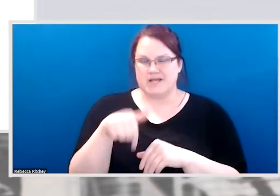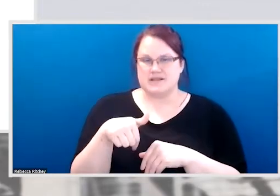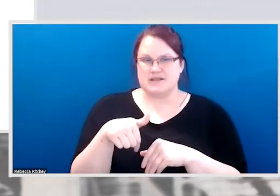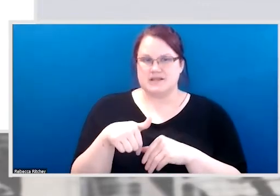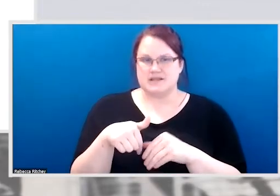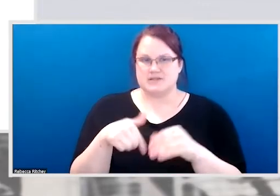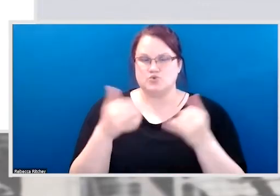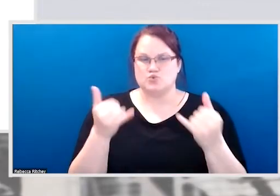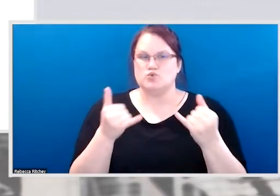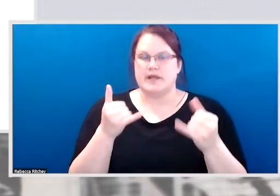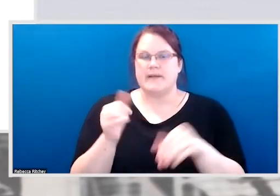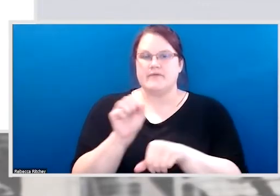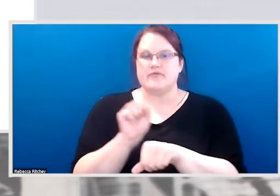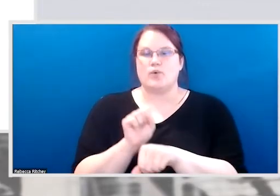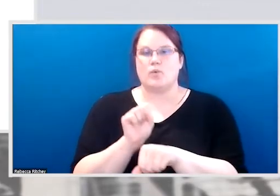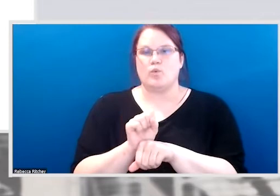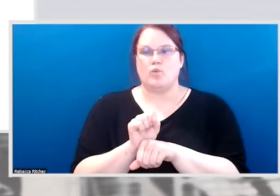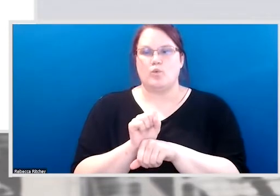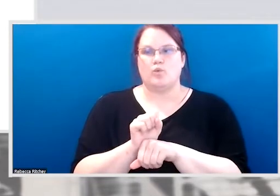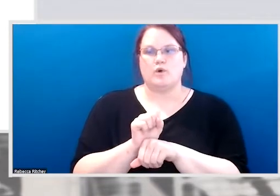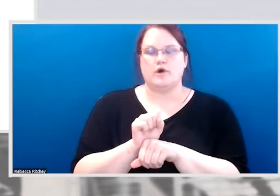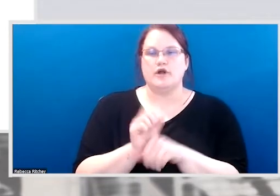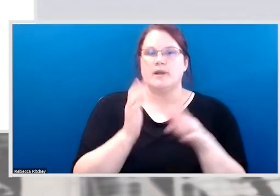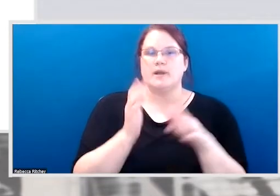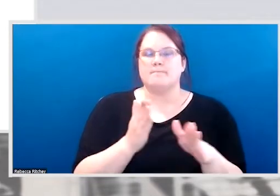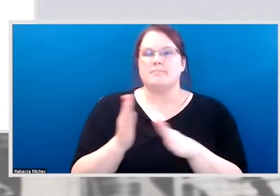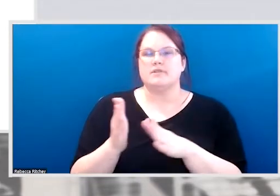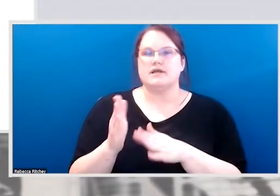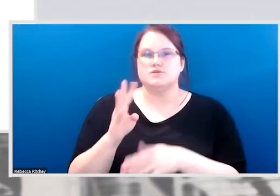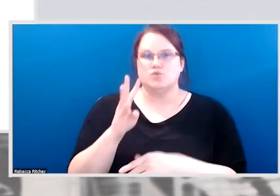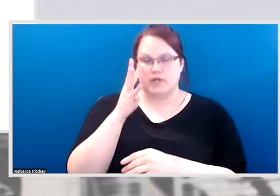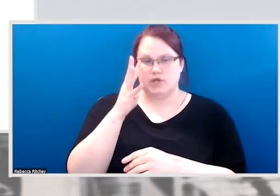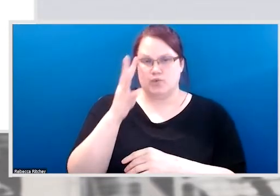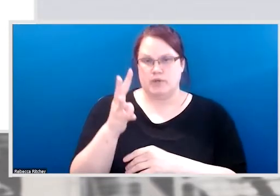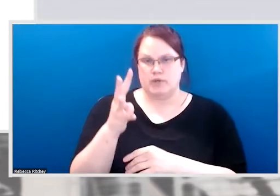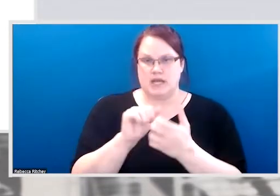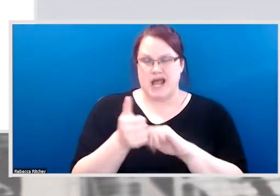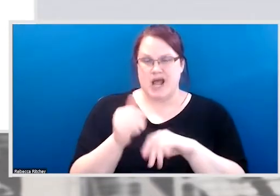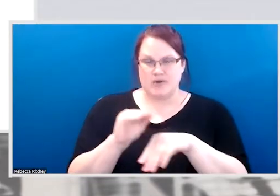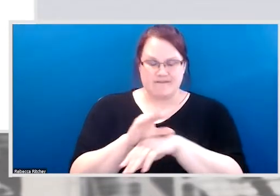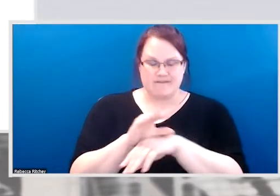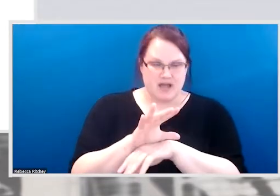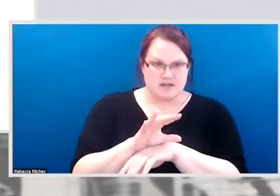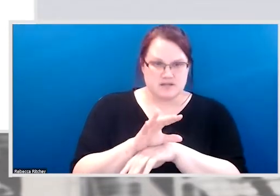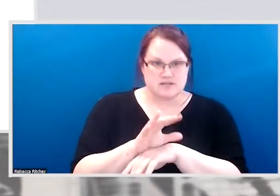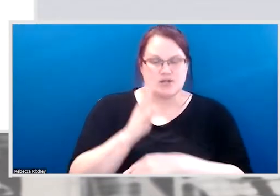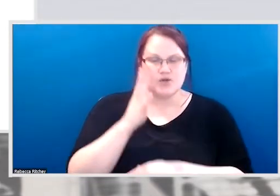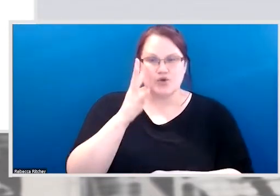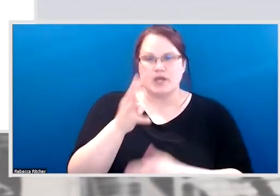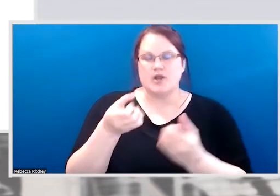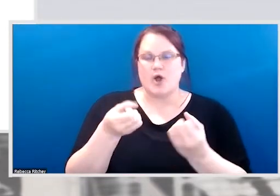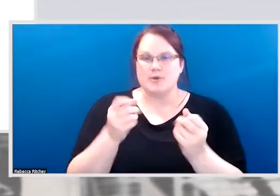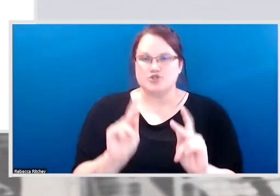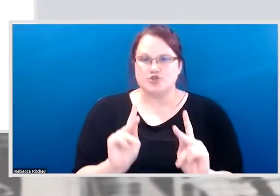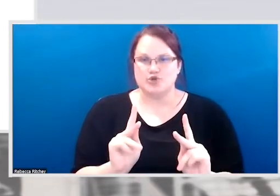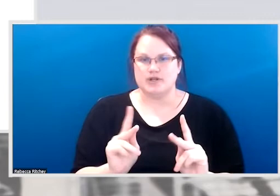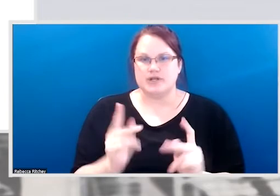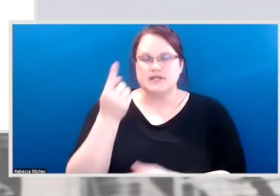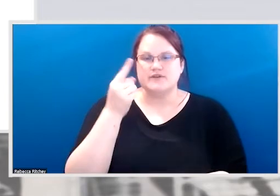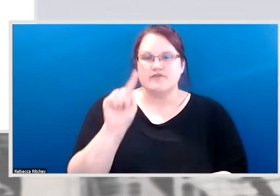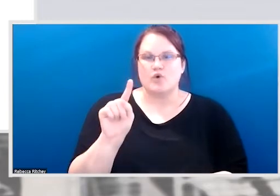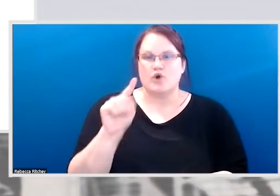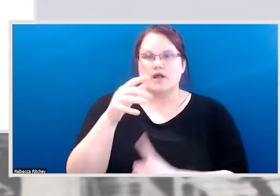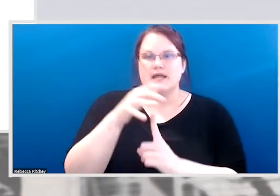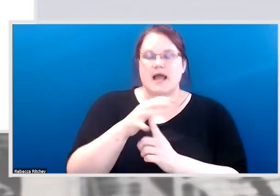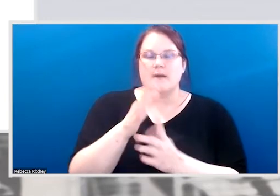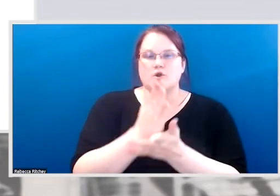is, the work of plans that we create and how those affect and create opportunities for capital